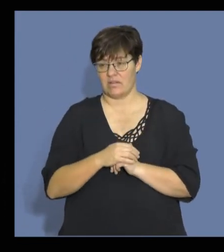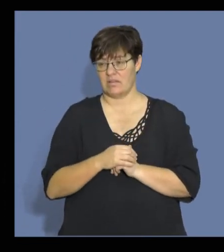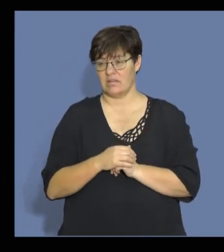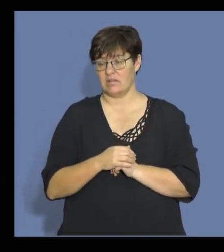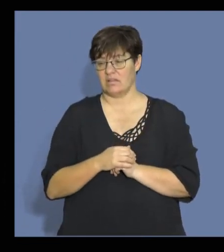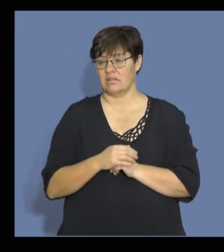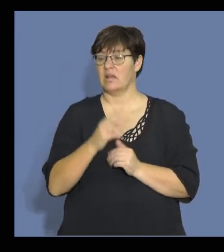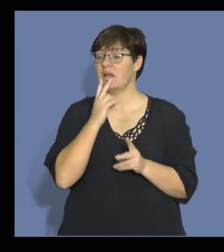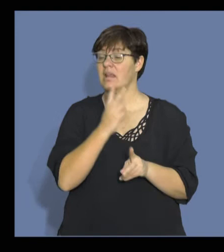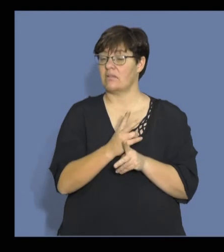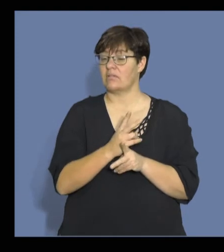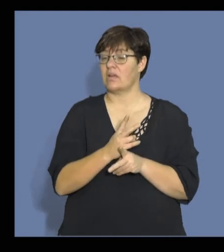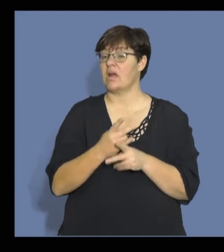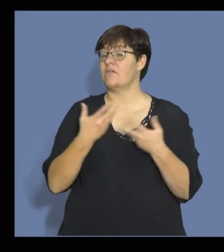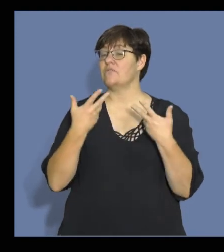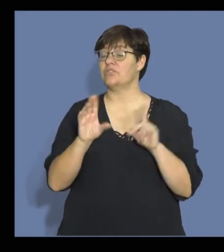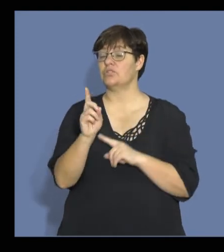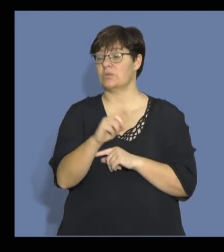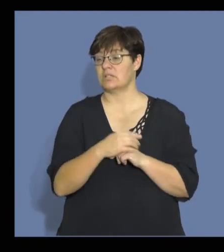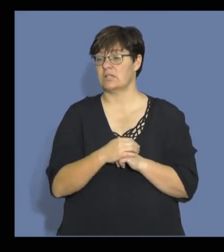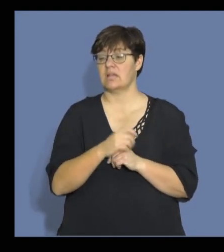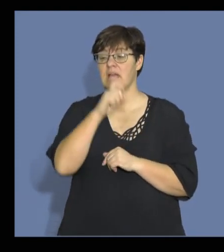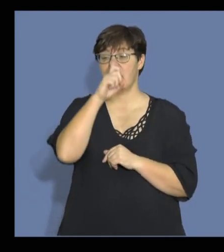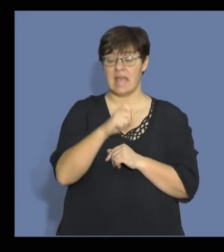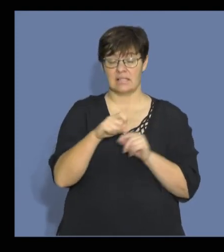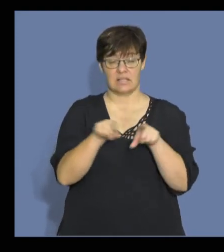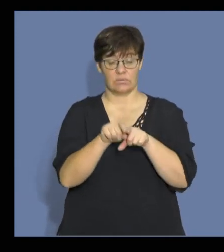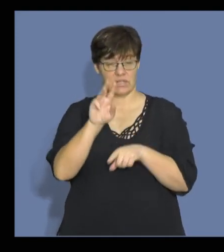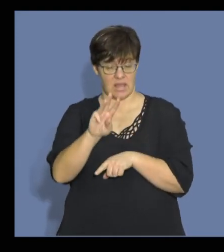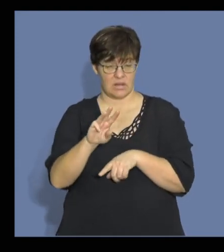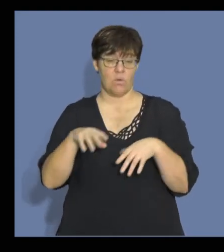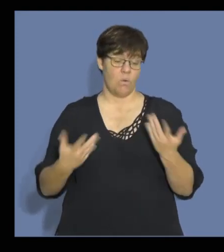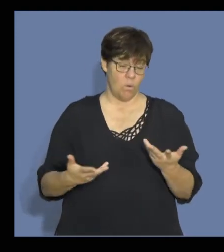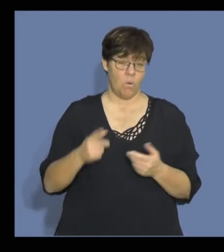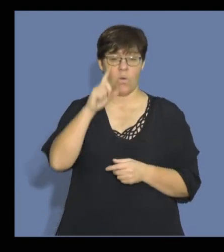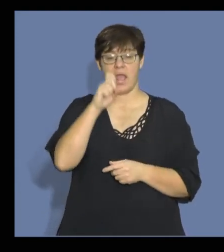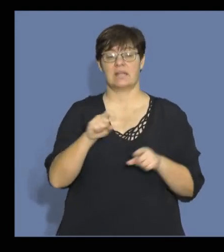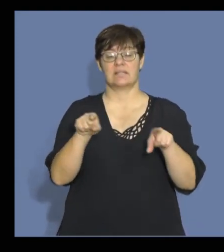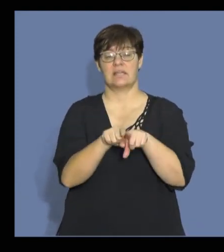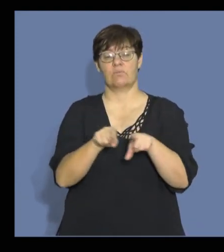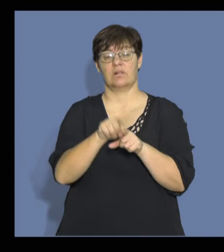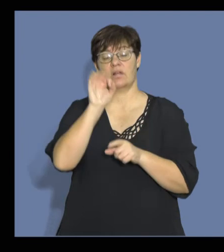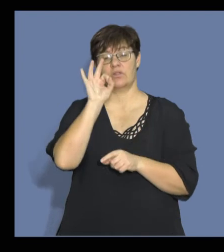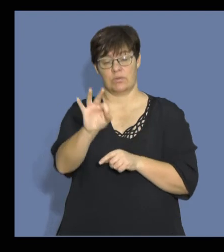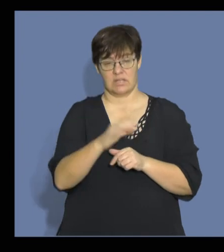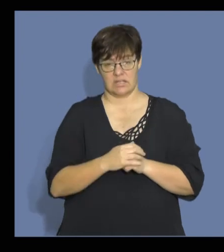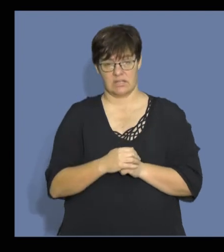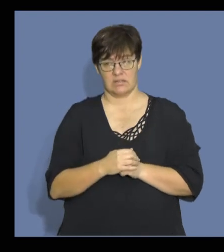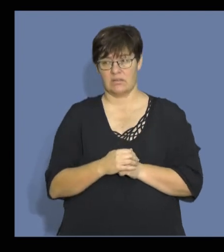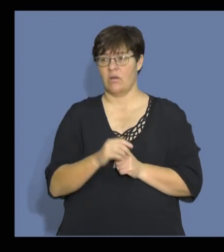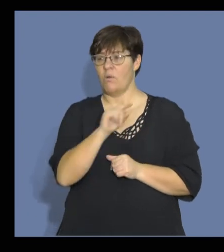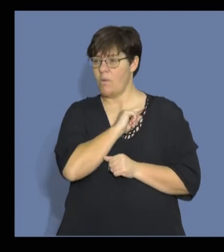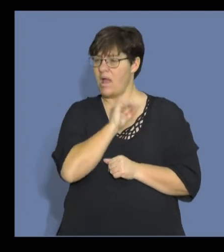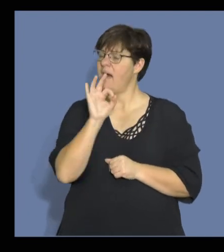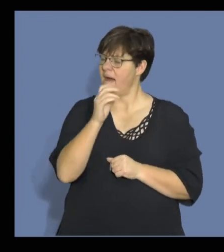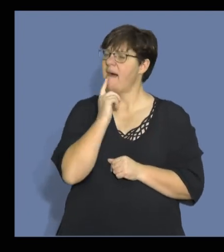time is running out. And then what I end up with is x is equal to 9 or x is equal to 3.